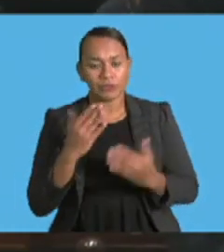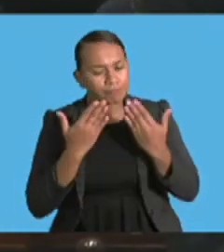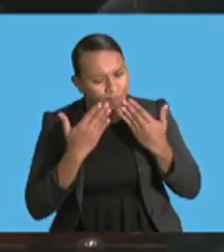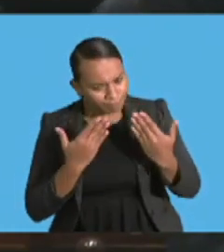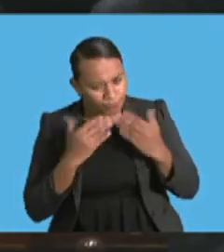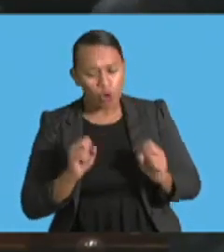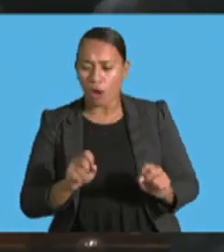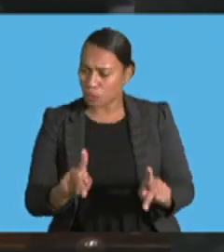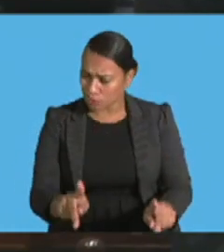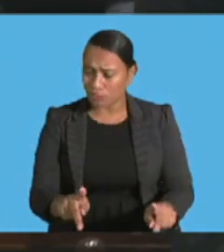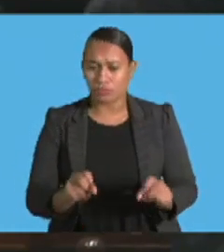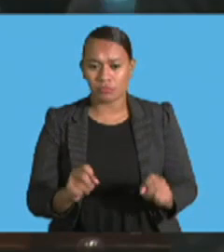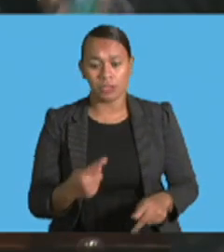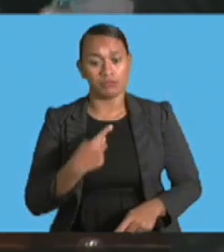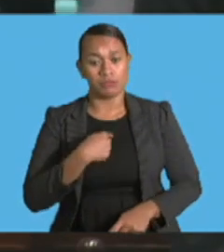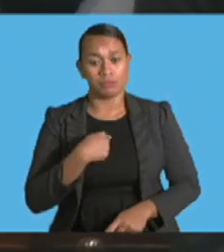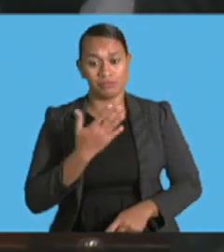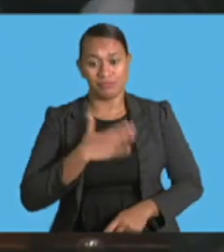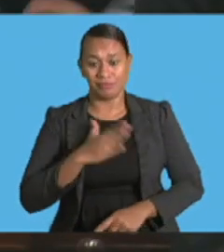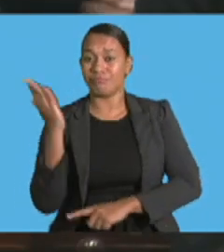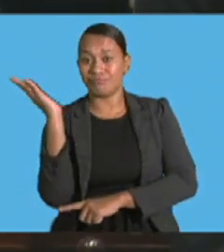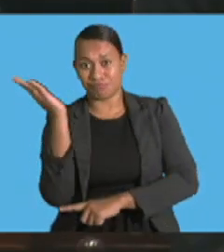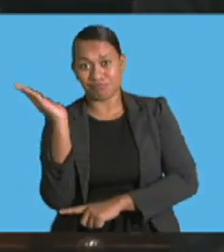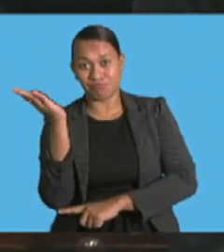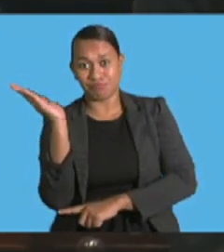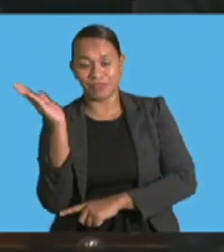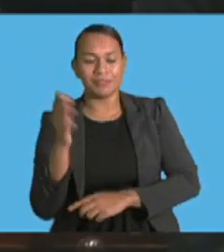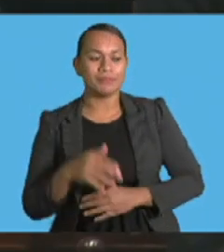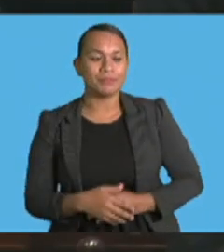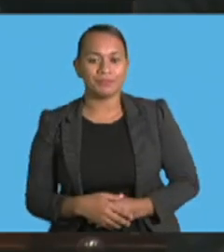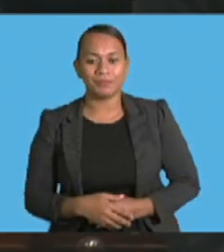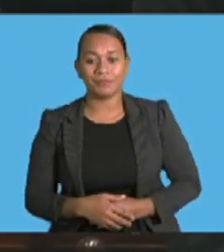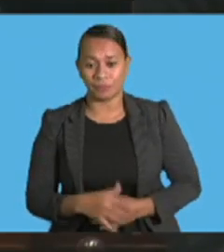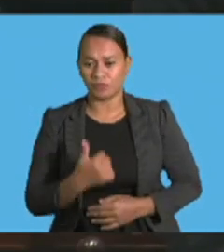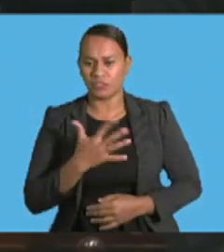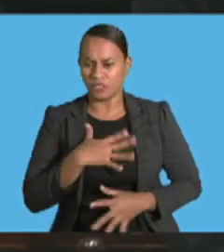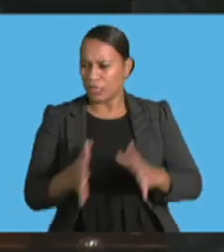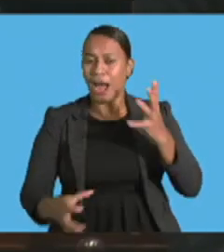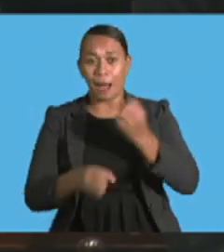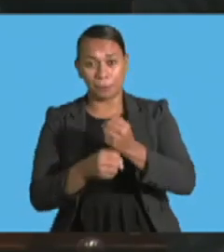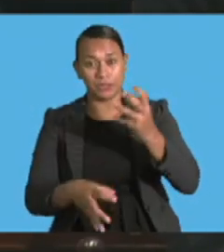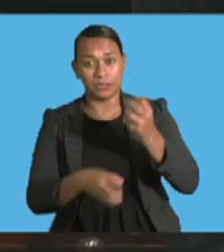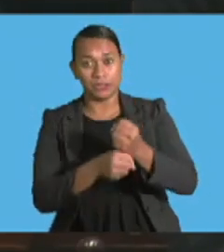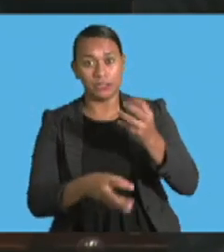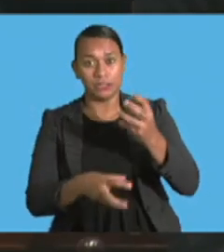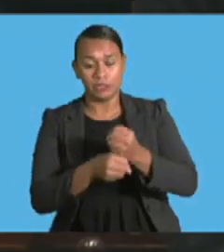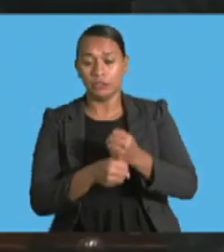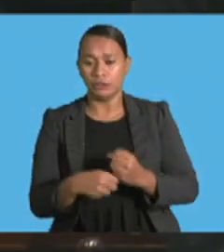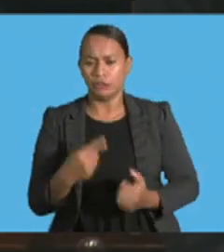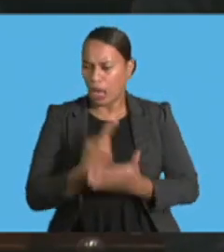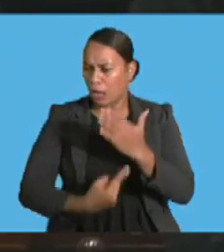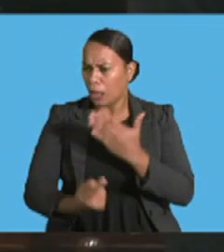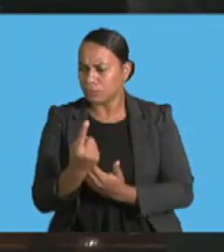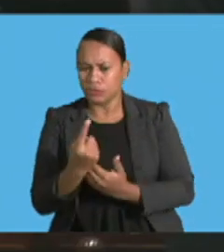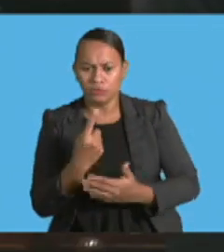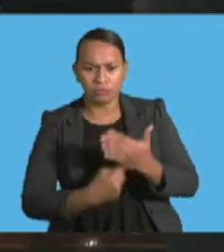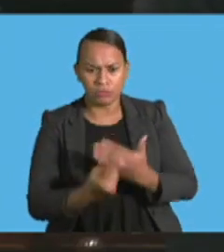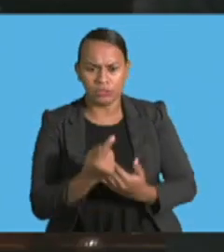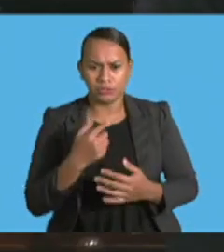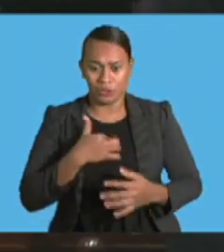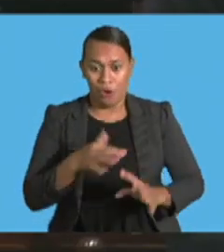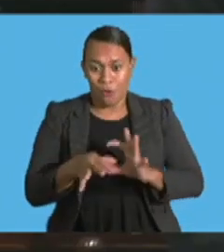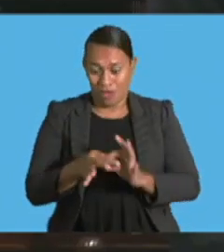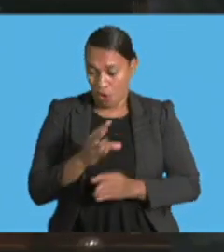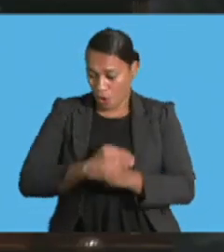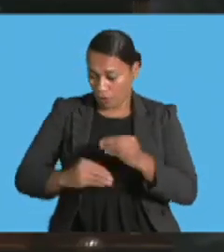this ministerial statement with regard to an update on the Department of Environment's activities. Mr.